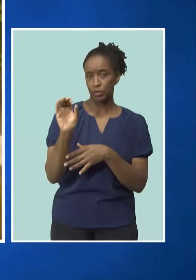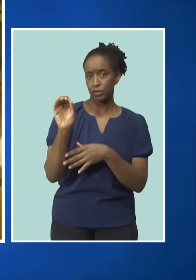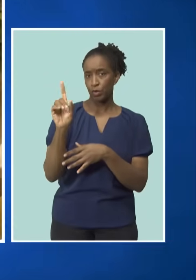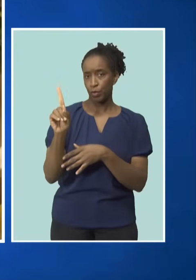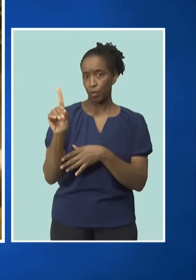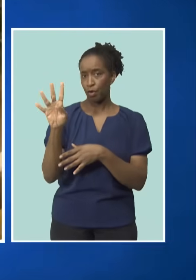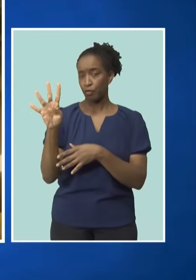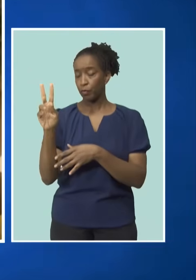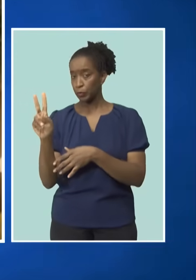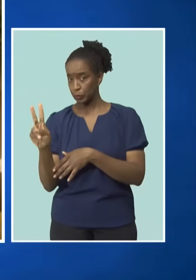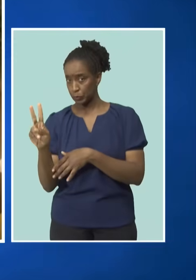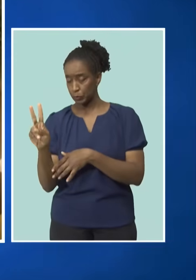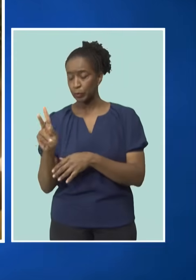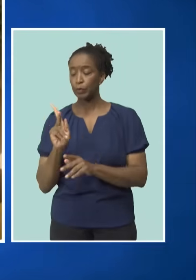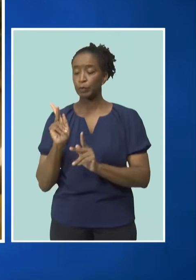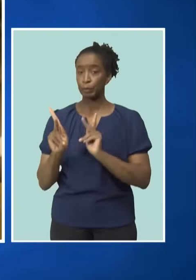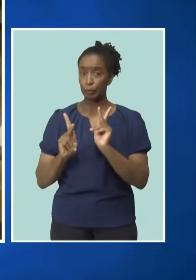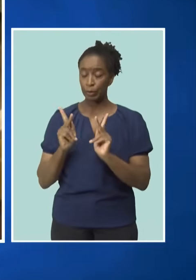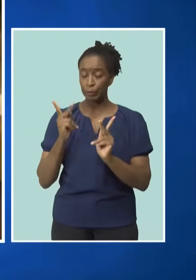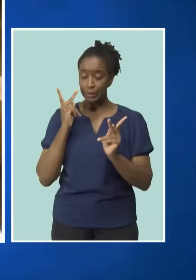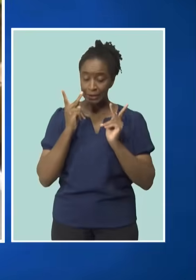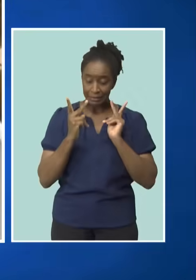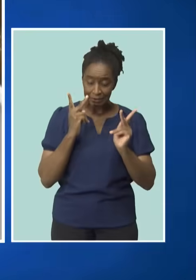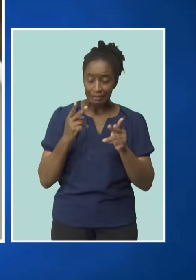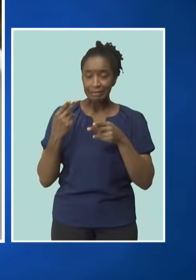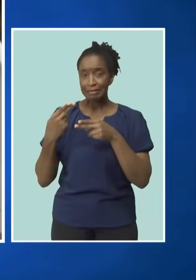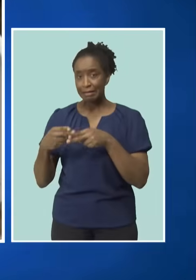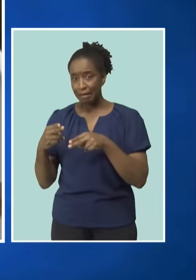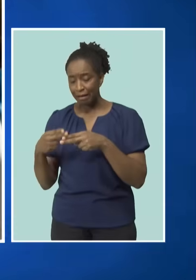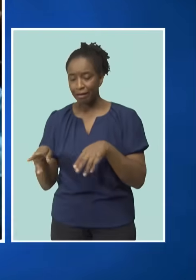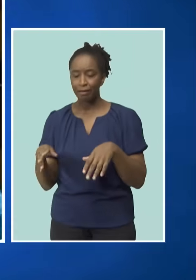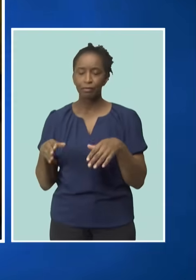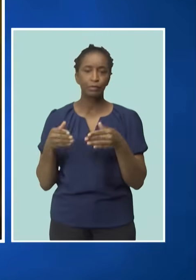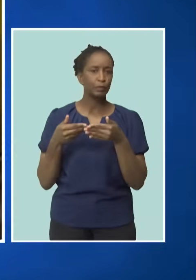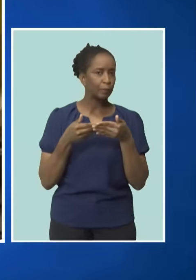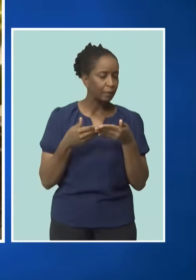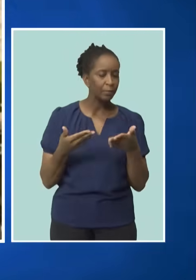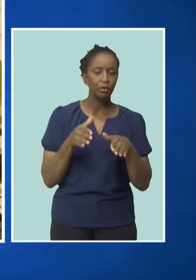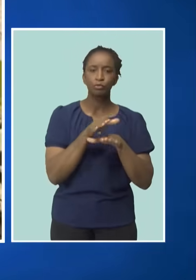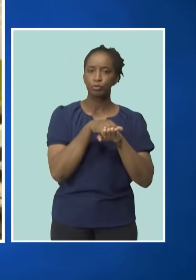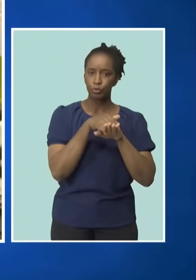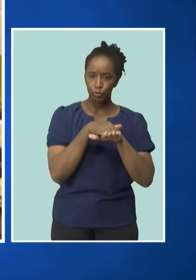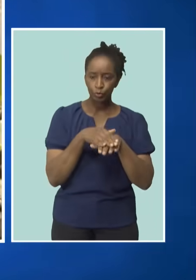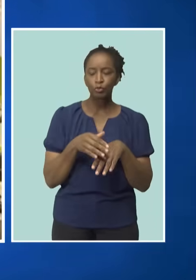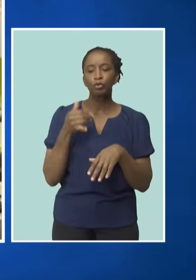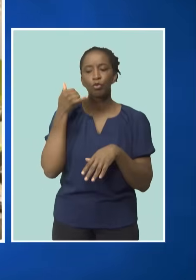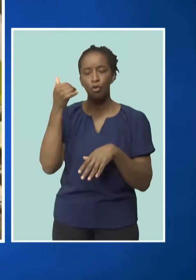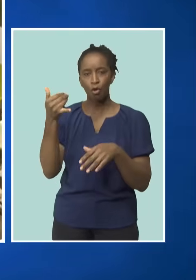230-0142 to secure the eggs, hatchlings, or turtles. Rochelle Agard,